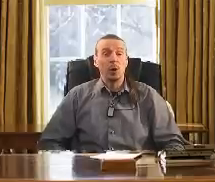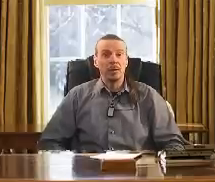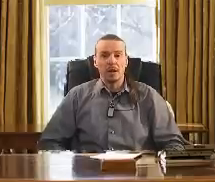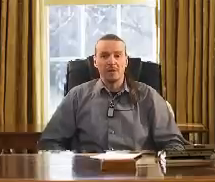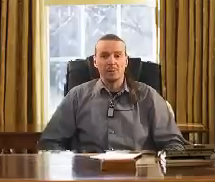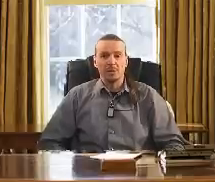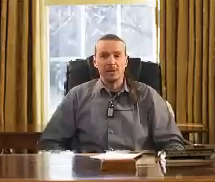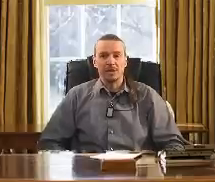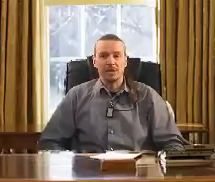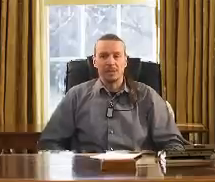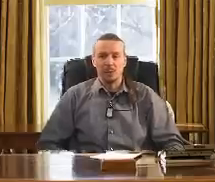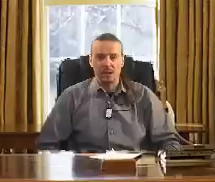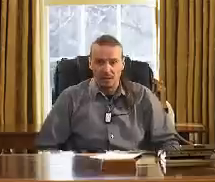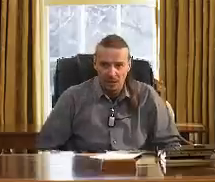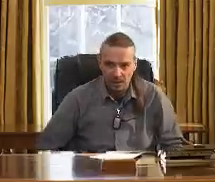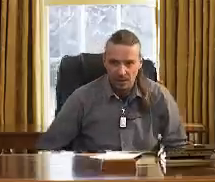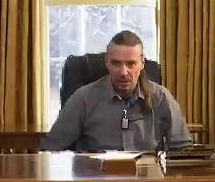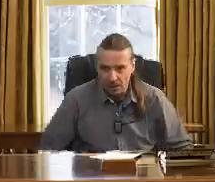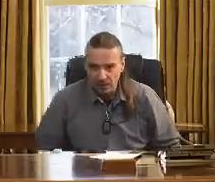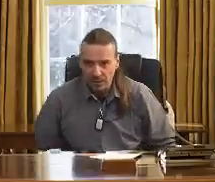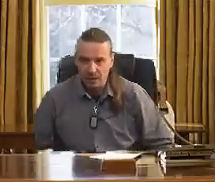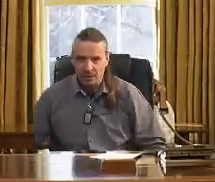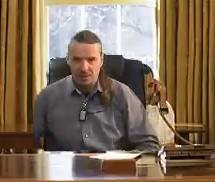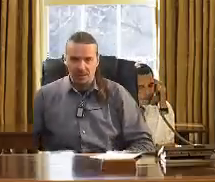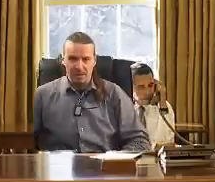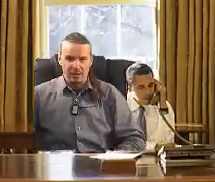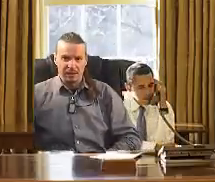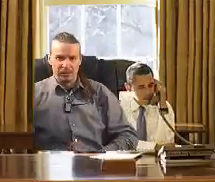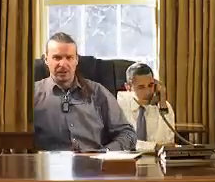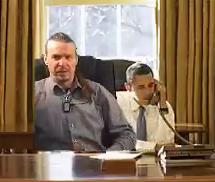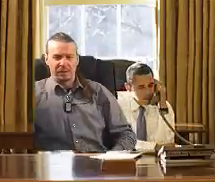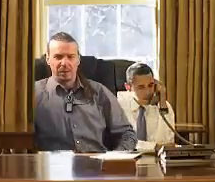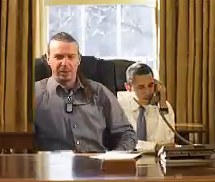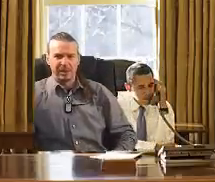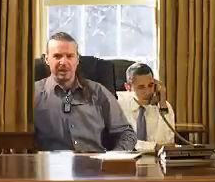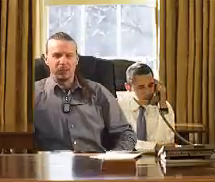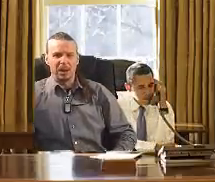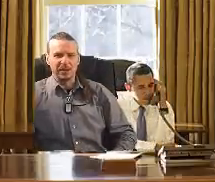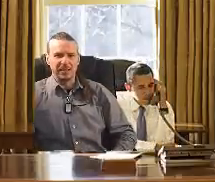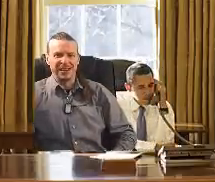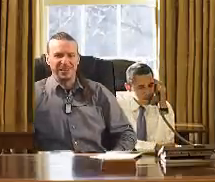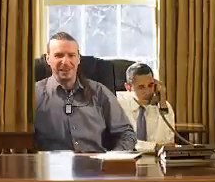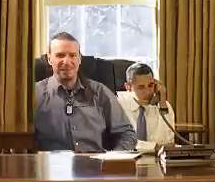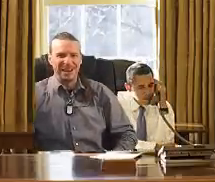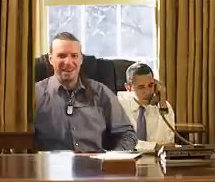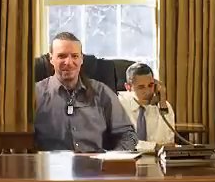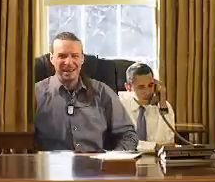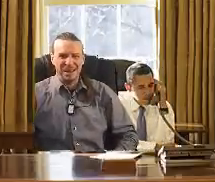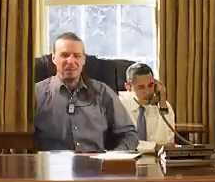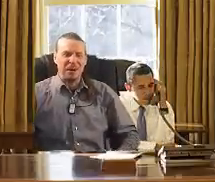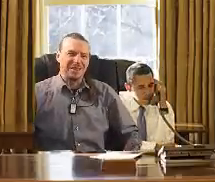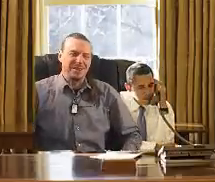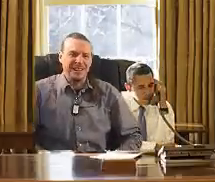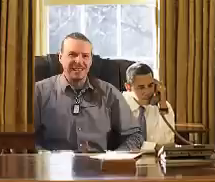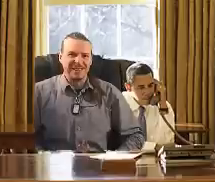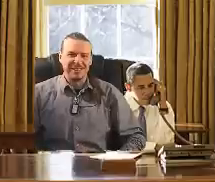the Oval Office, but this is, well, you have the Mr. President Obama sitting here right behind me.